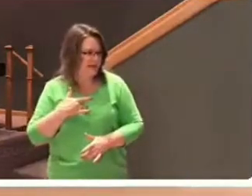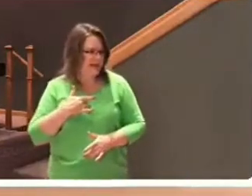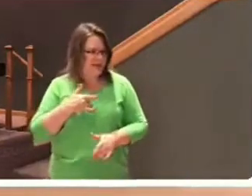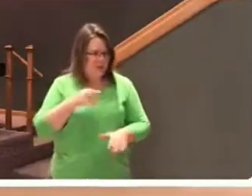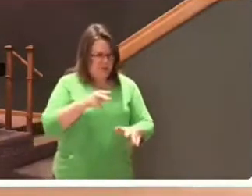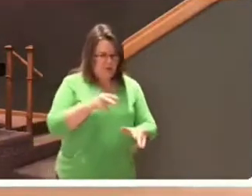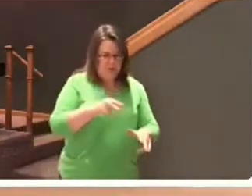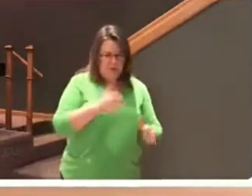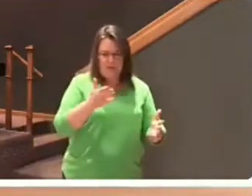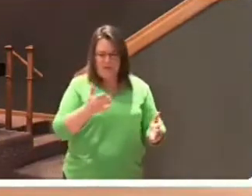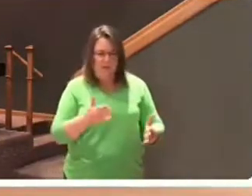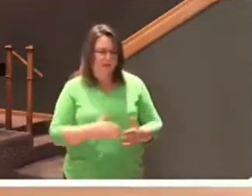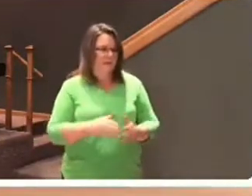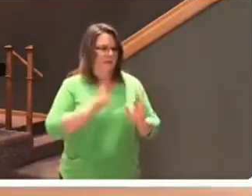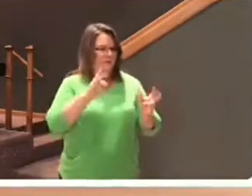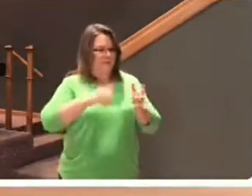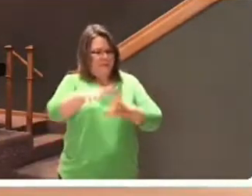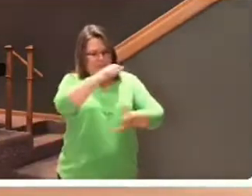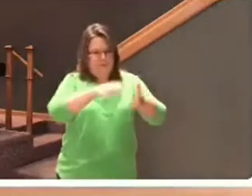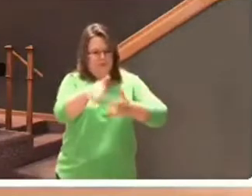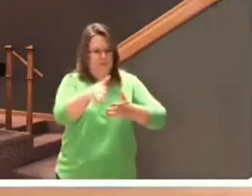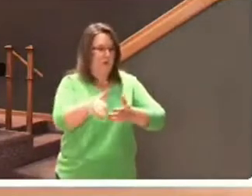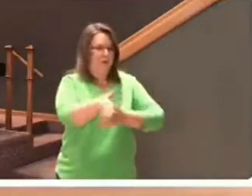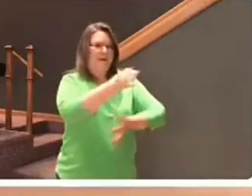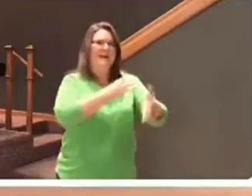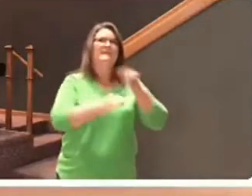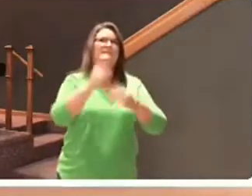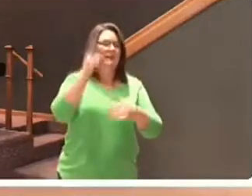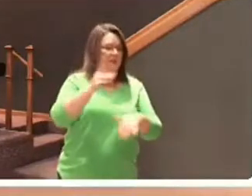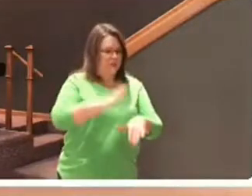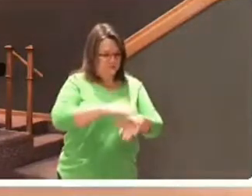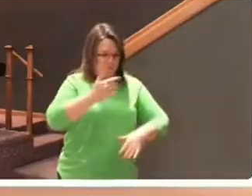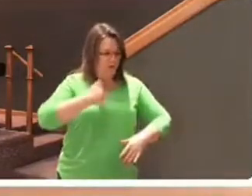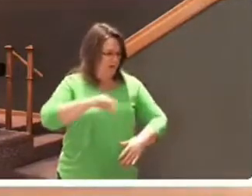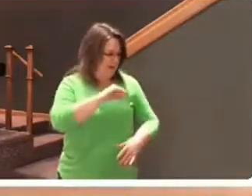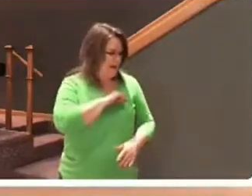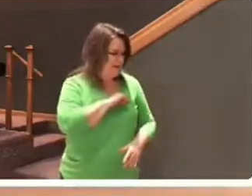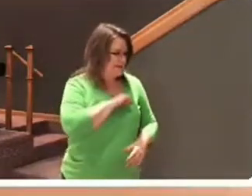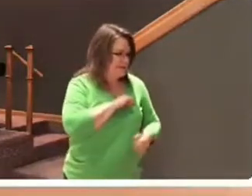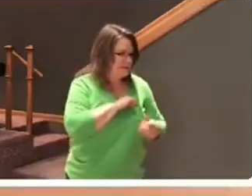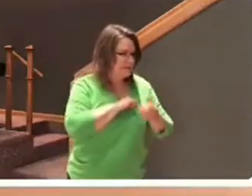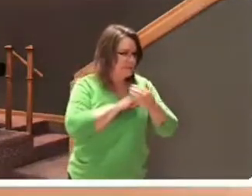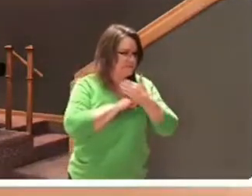the waves and the storm rather than the one who's calling you out.